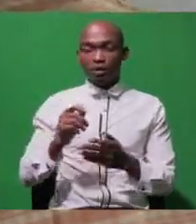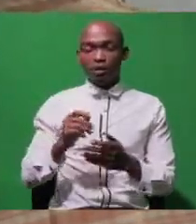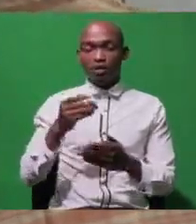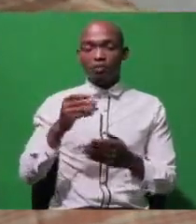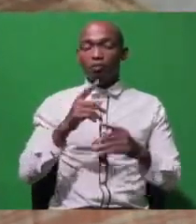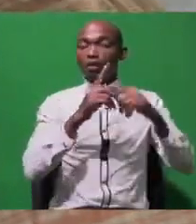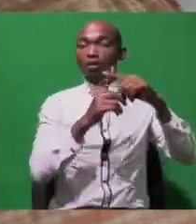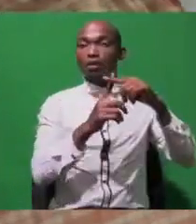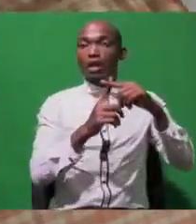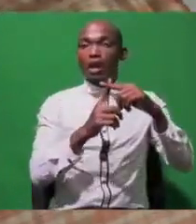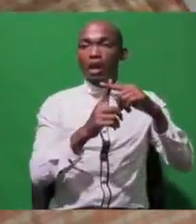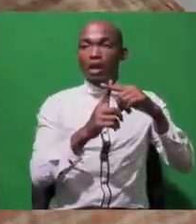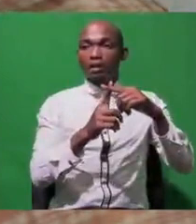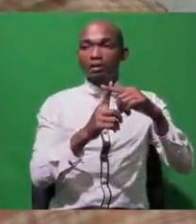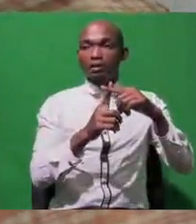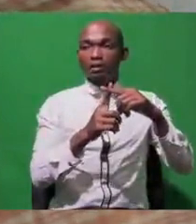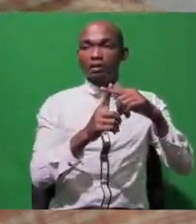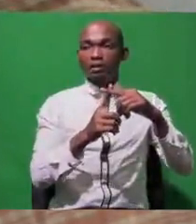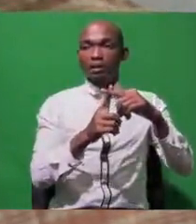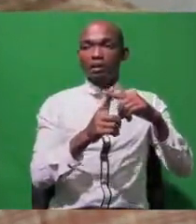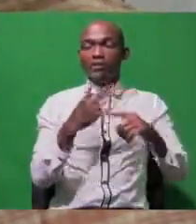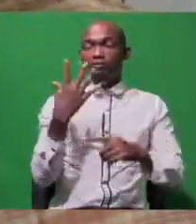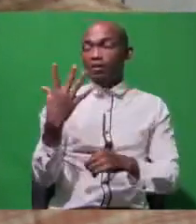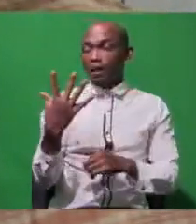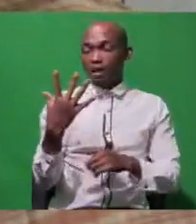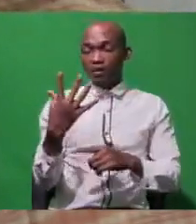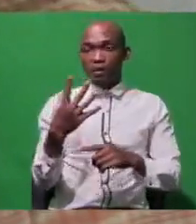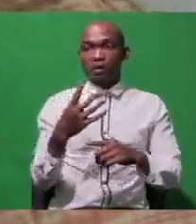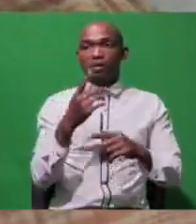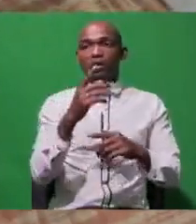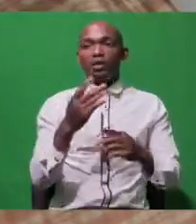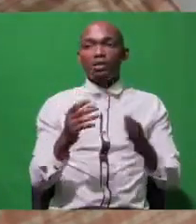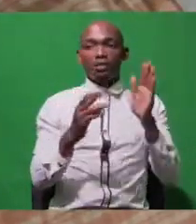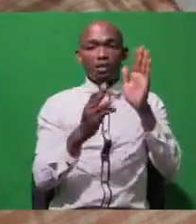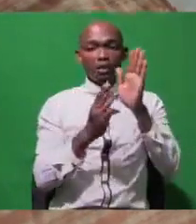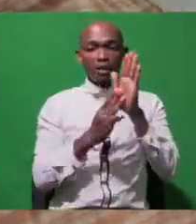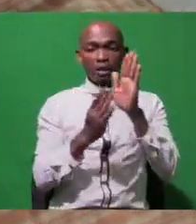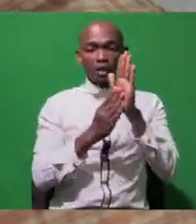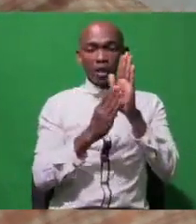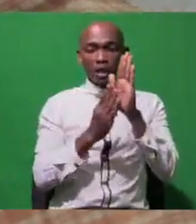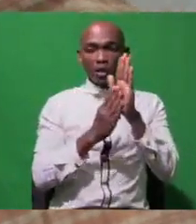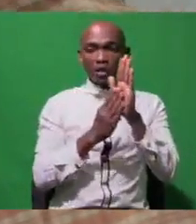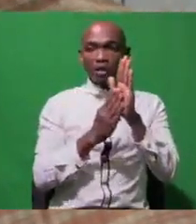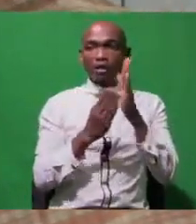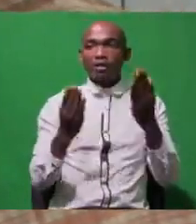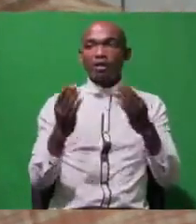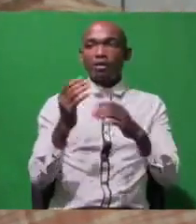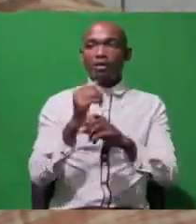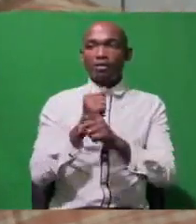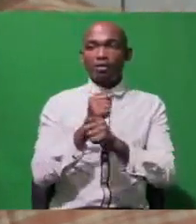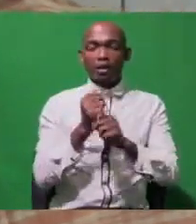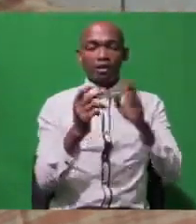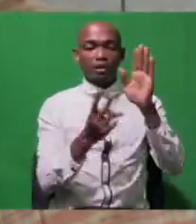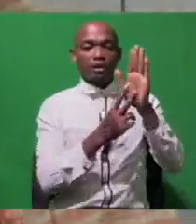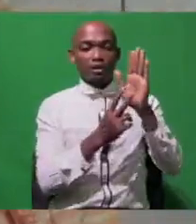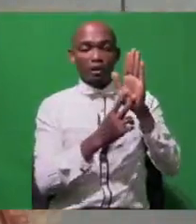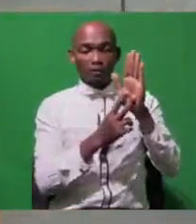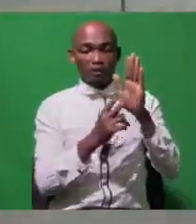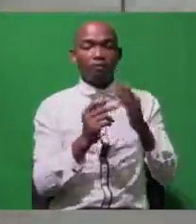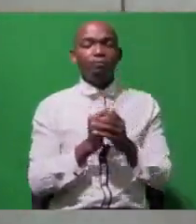580, 5, 287, 9, 582, 7.